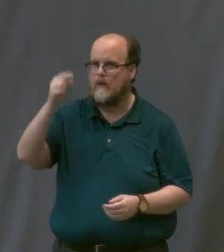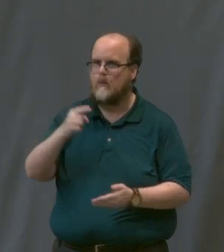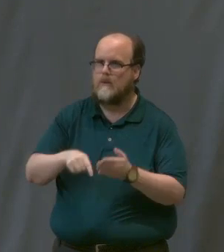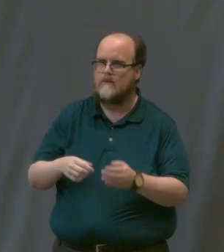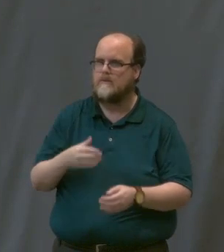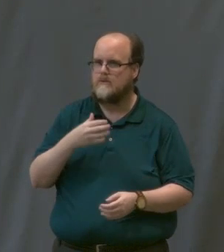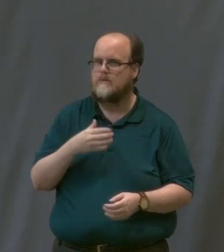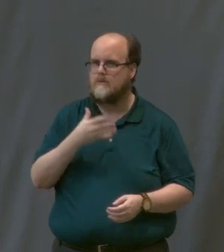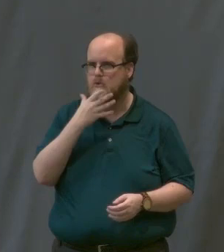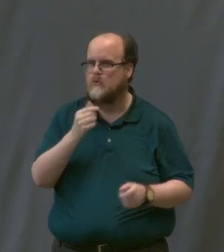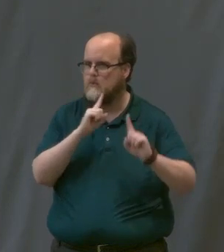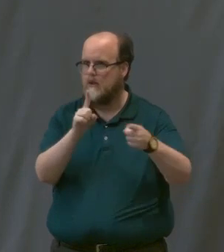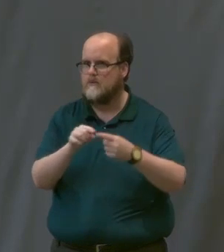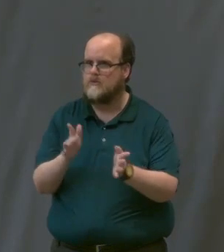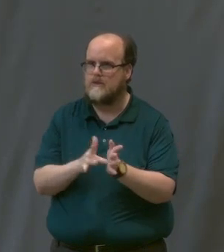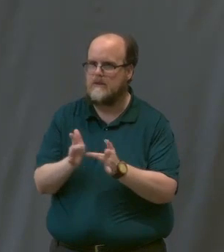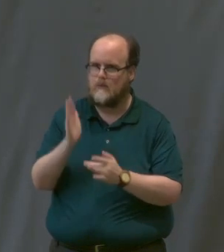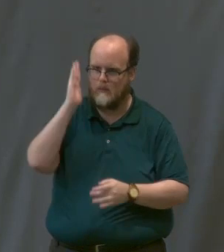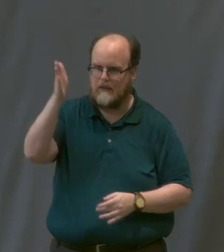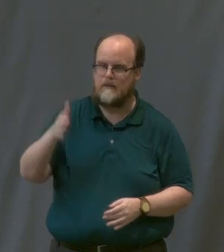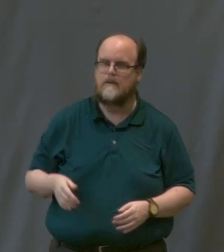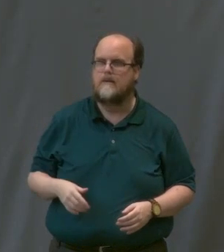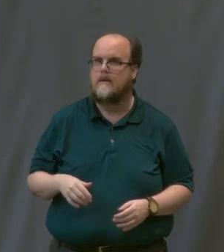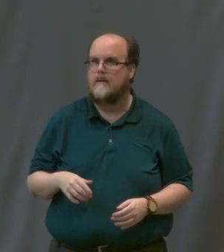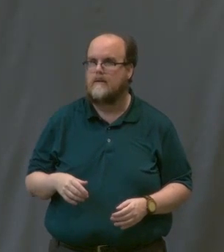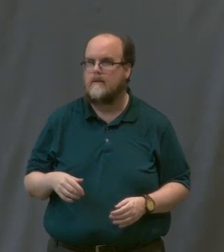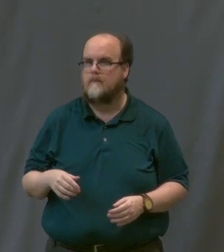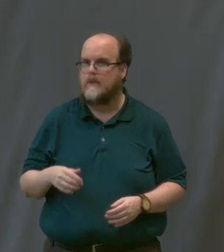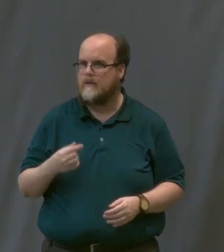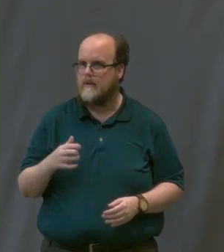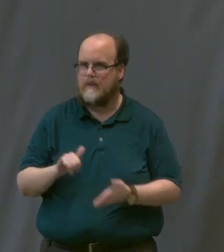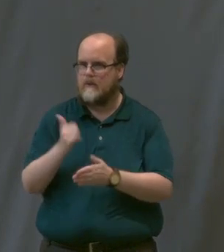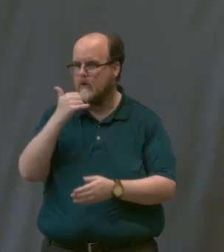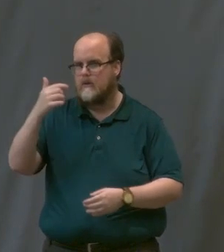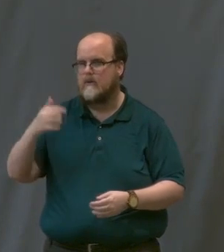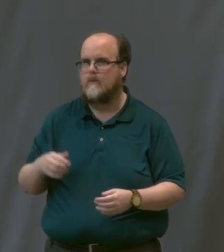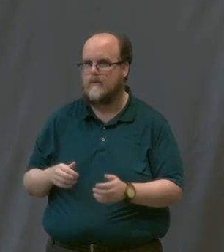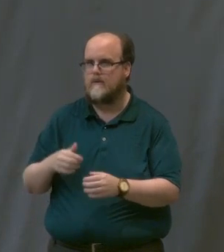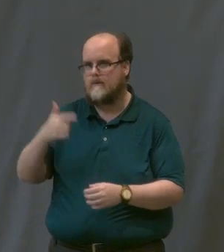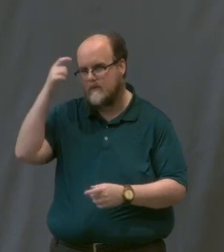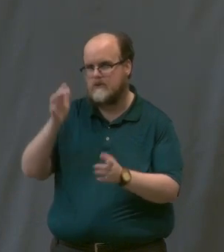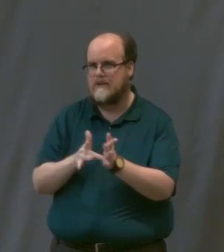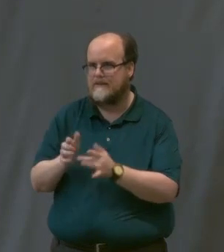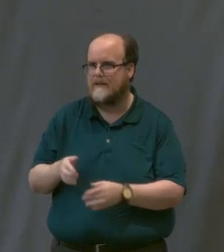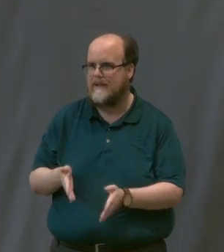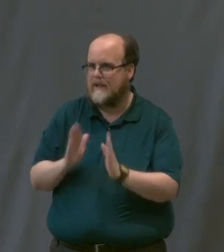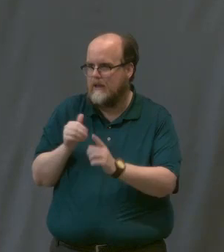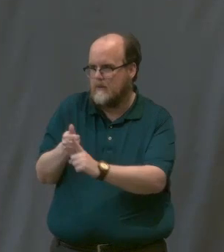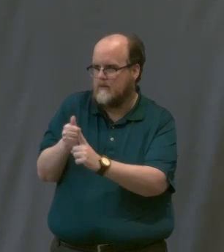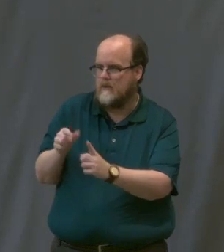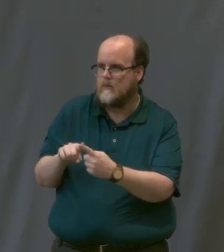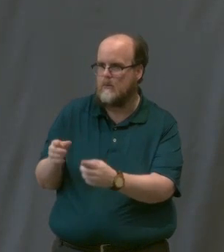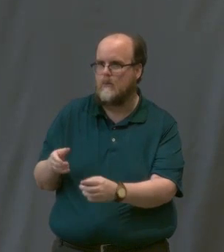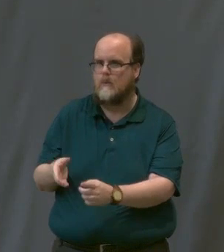Jewish response to Jesus was going to be. And he says it was an error on Jesus' part because he let himself get arrested in the first